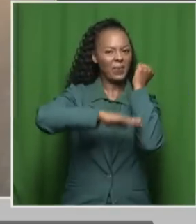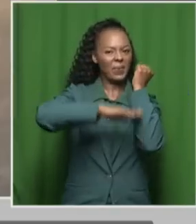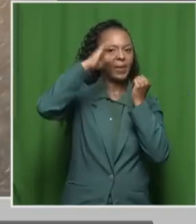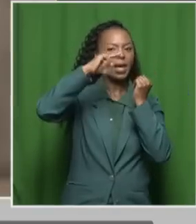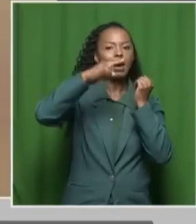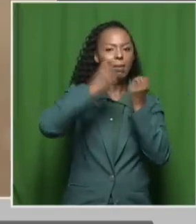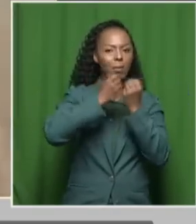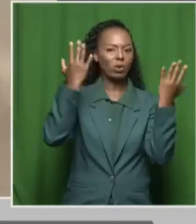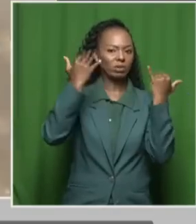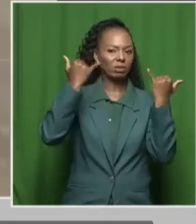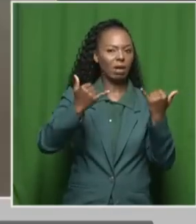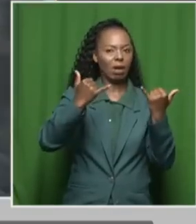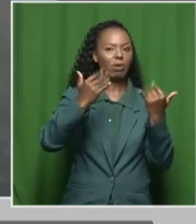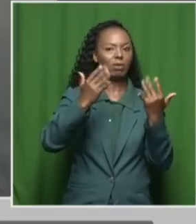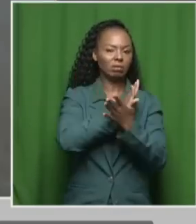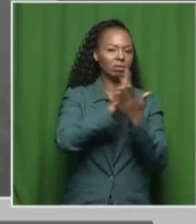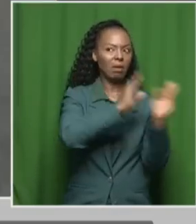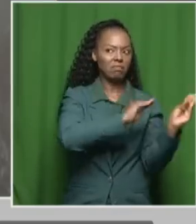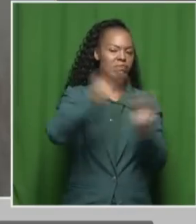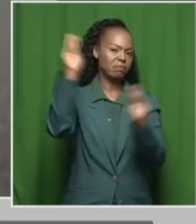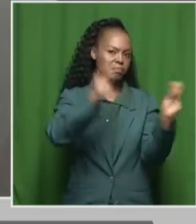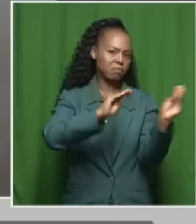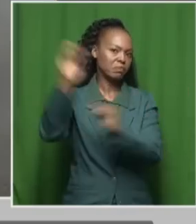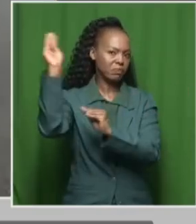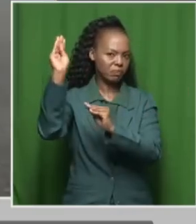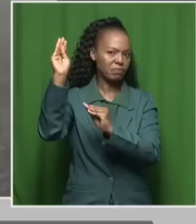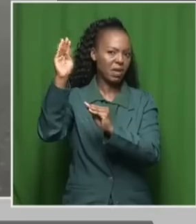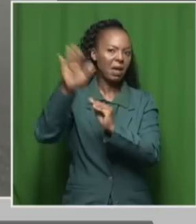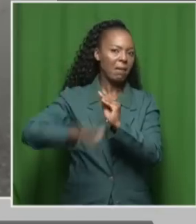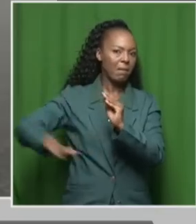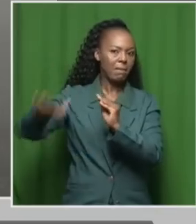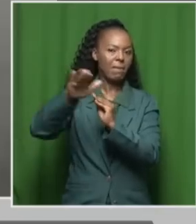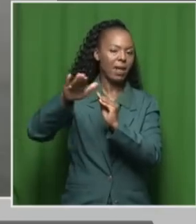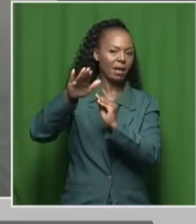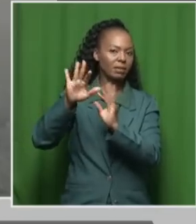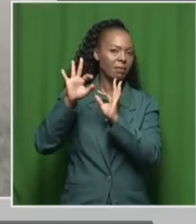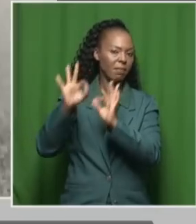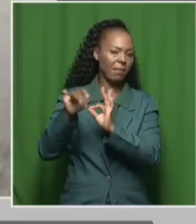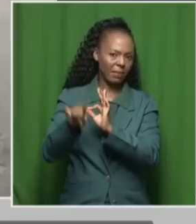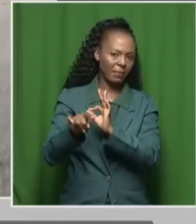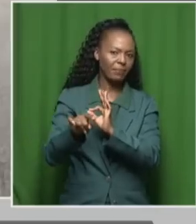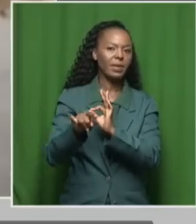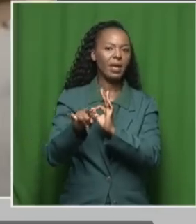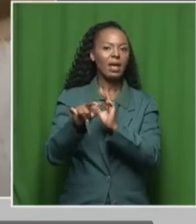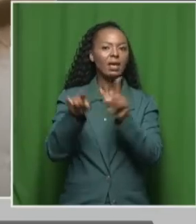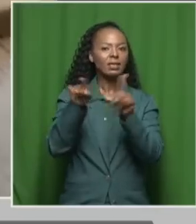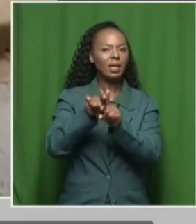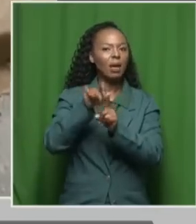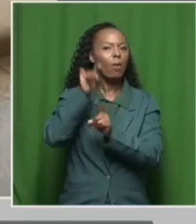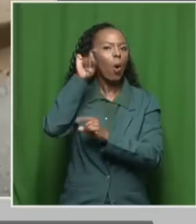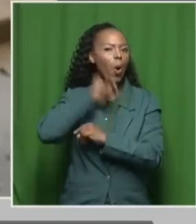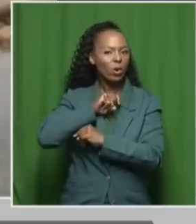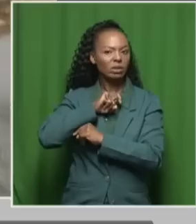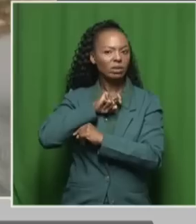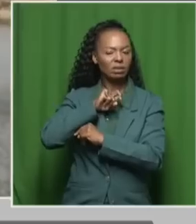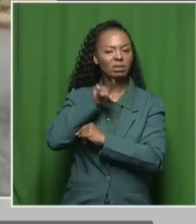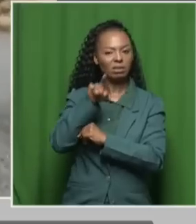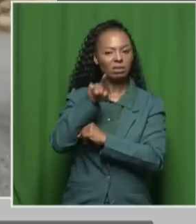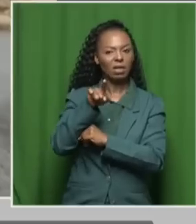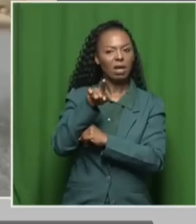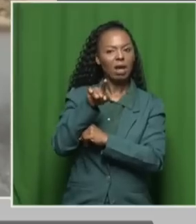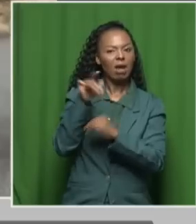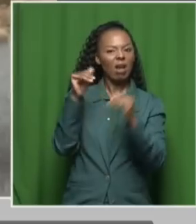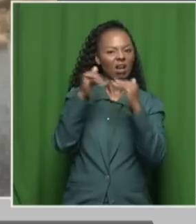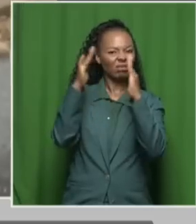people have also been evacuated to a diminished stage. Peppersdorp Old Age Home is flooded, and we